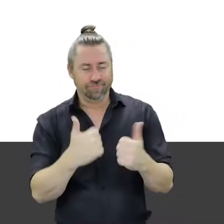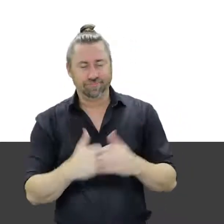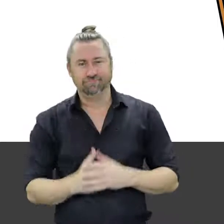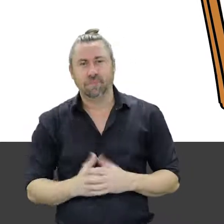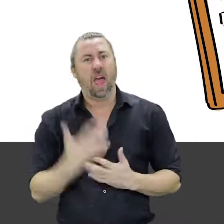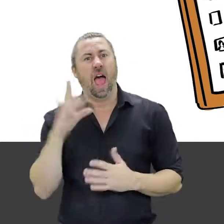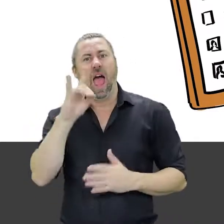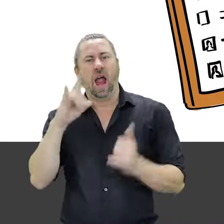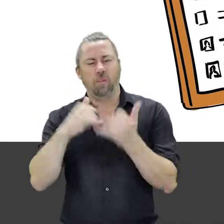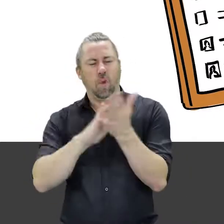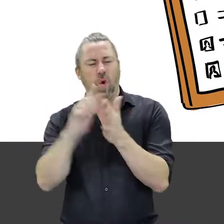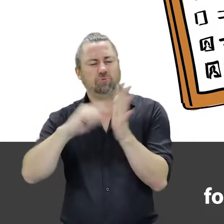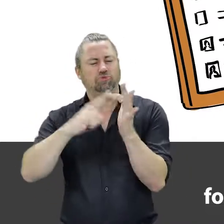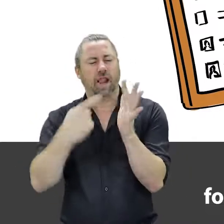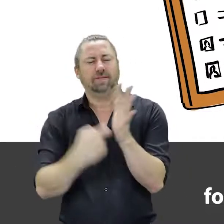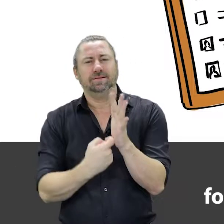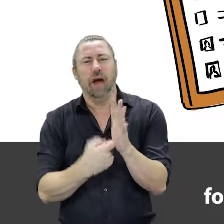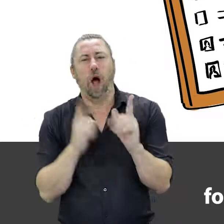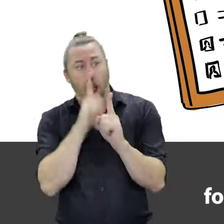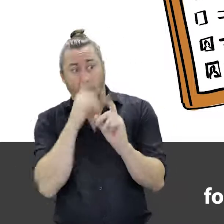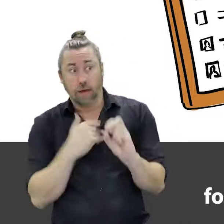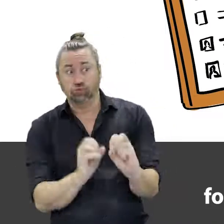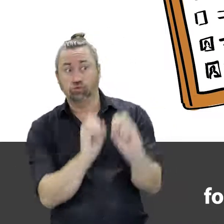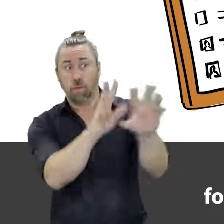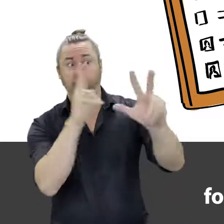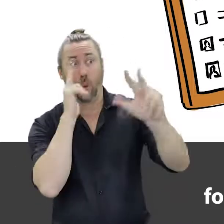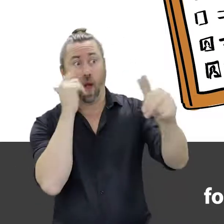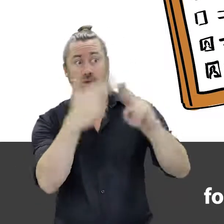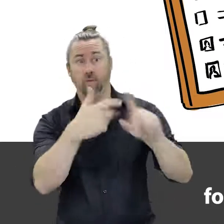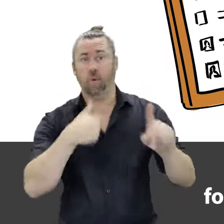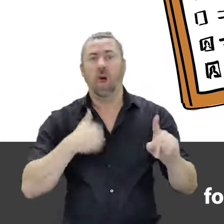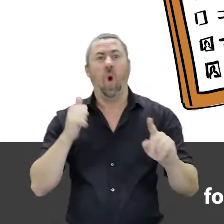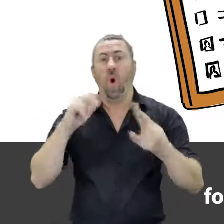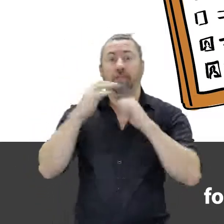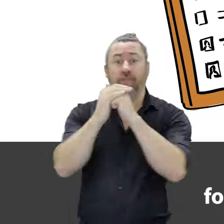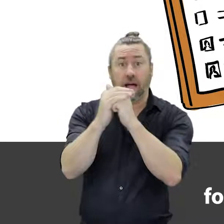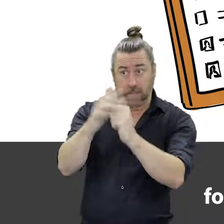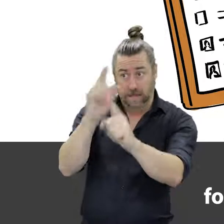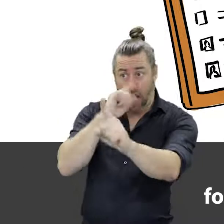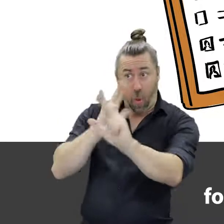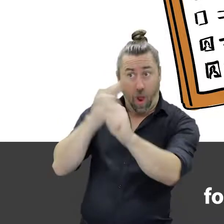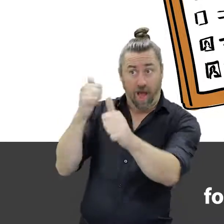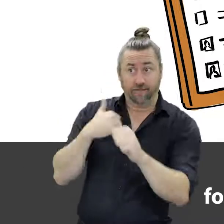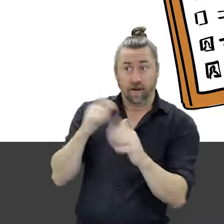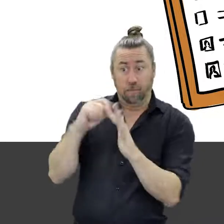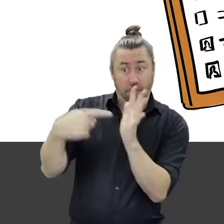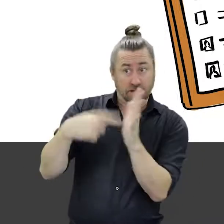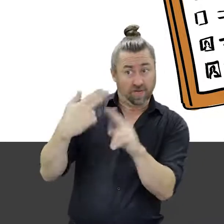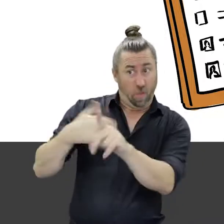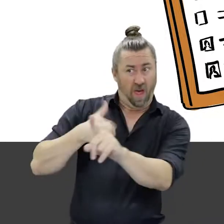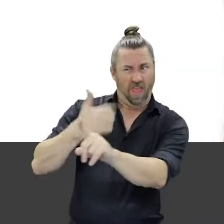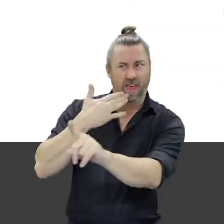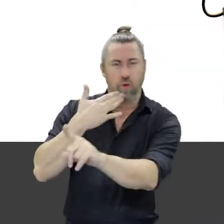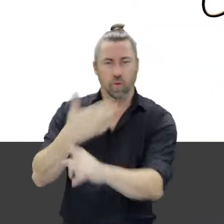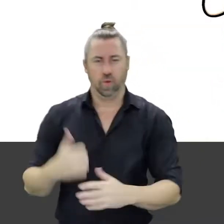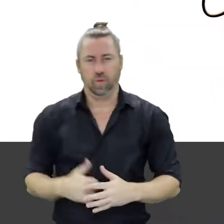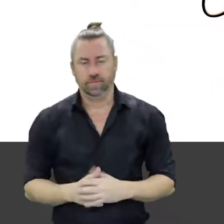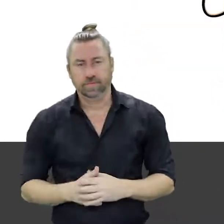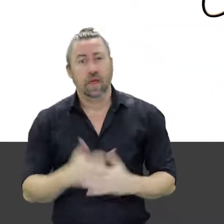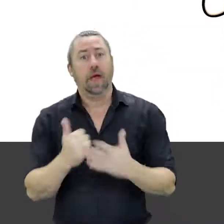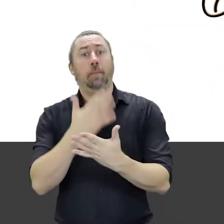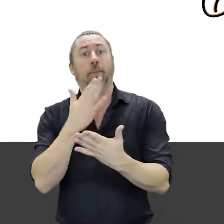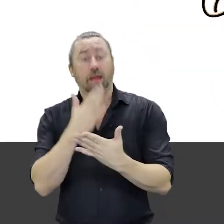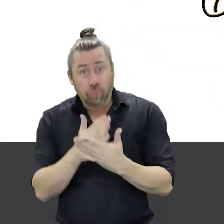or friends that would be prepared to temporarily house and care for your animals in case of an emergency. Ensure